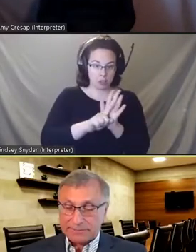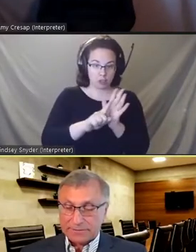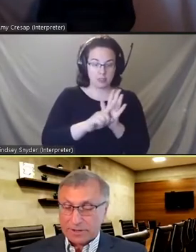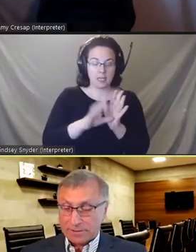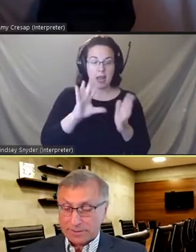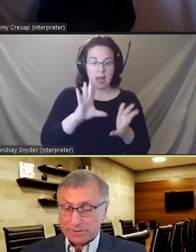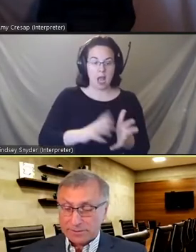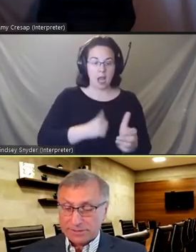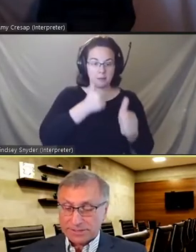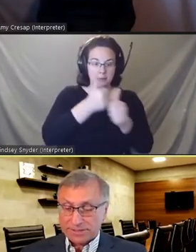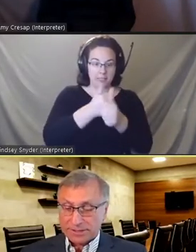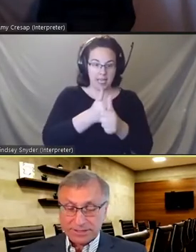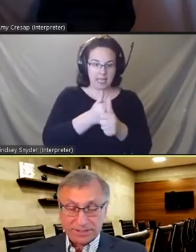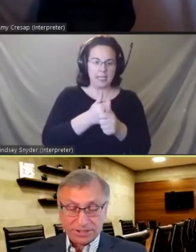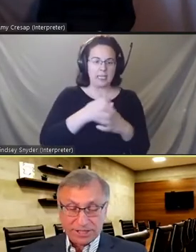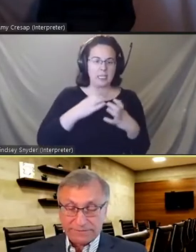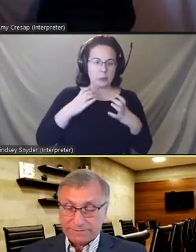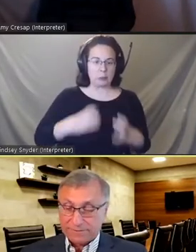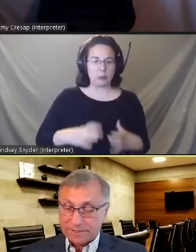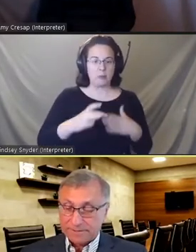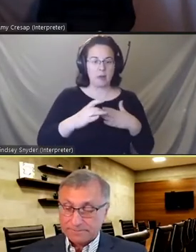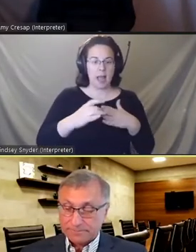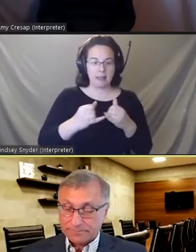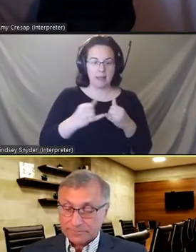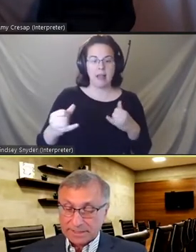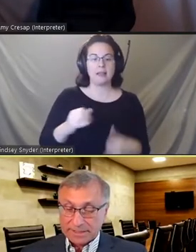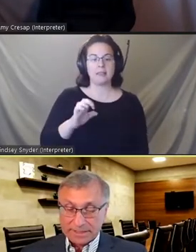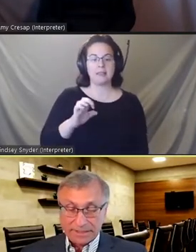by Ed Thalmuel, the associate chief